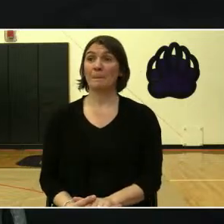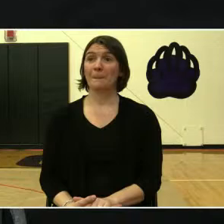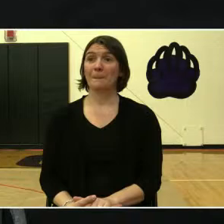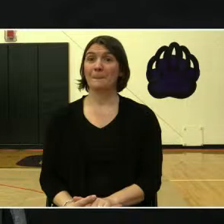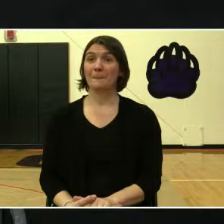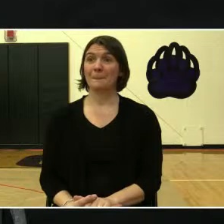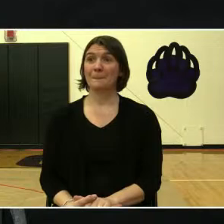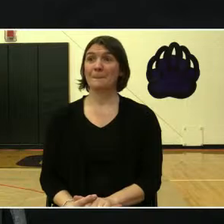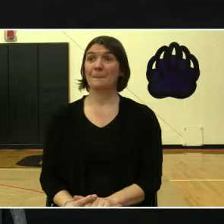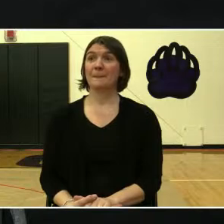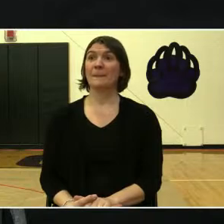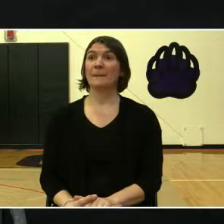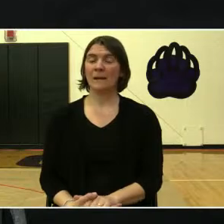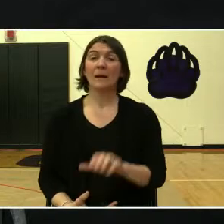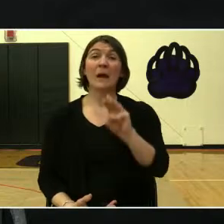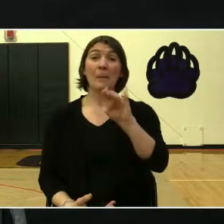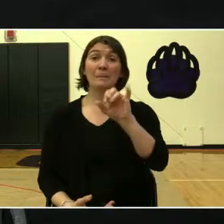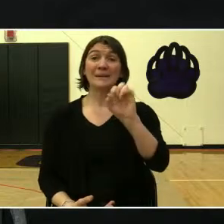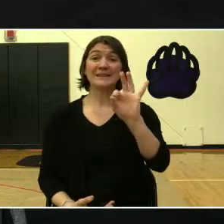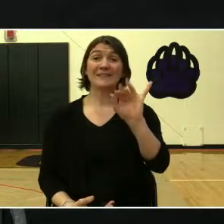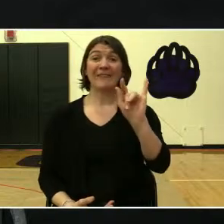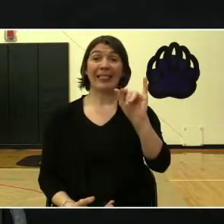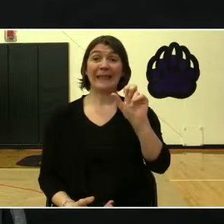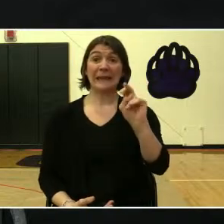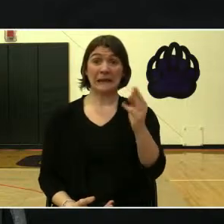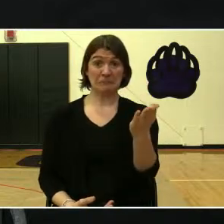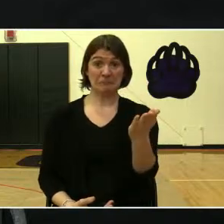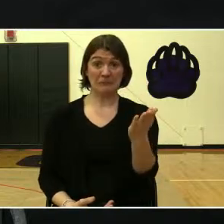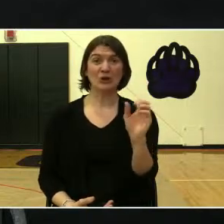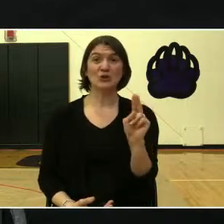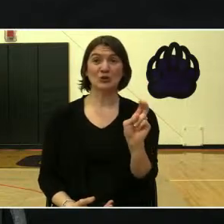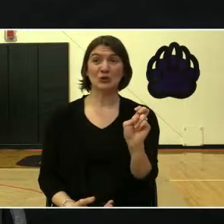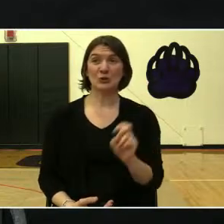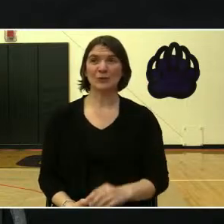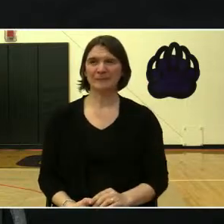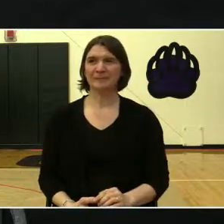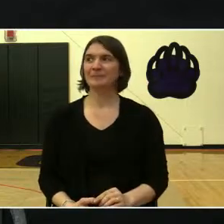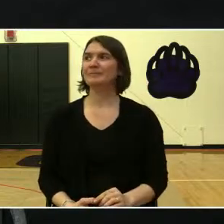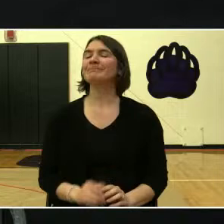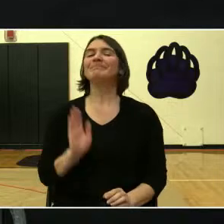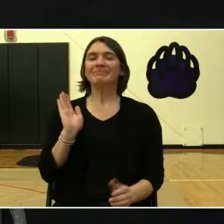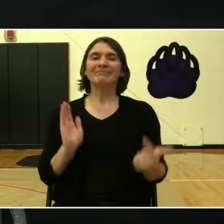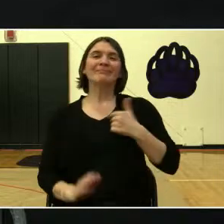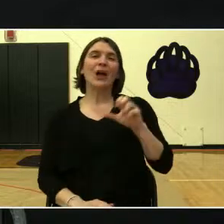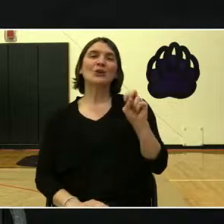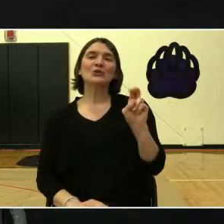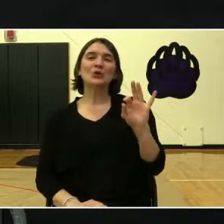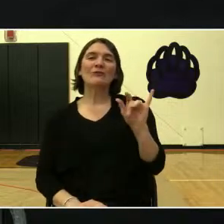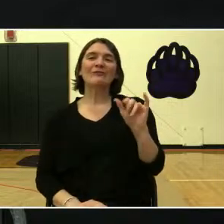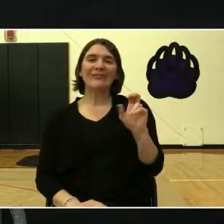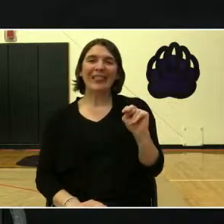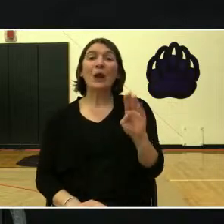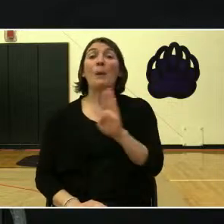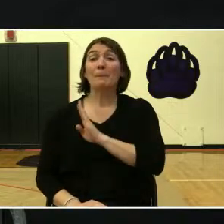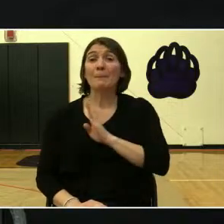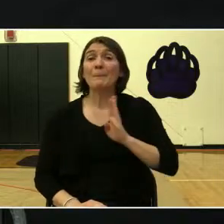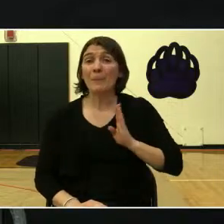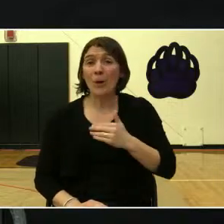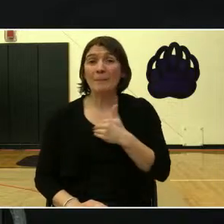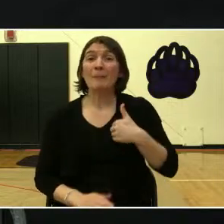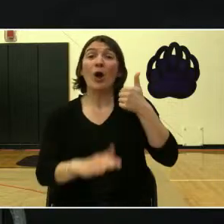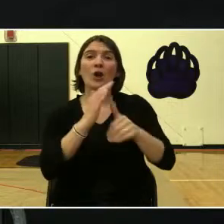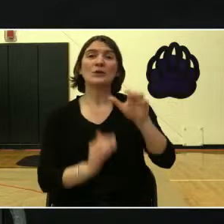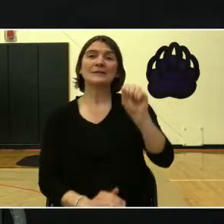inquiry Mr fillian may have an answer thank you yeah hi um I'm Su fillian I am a board member of